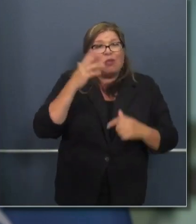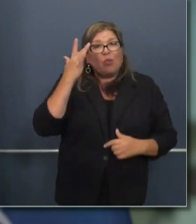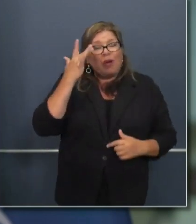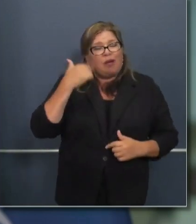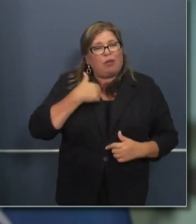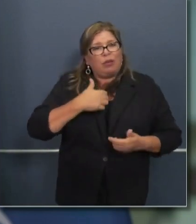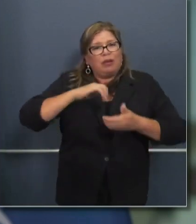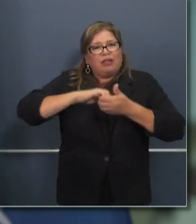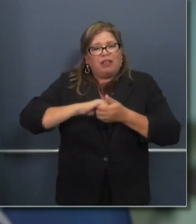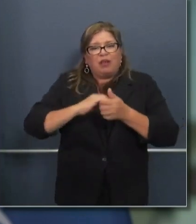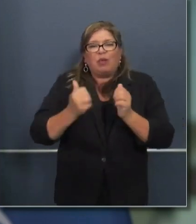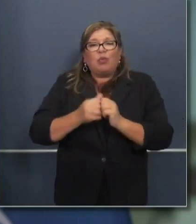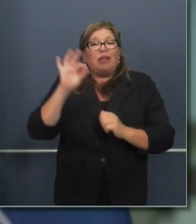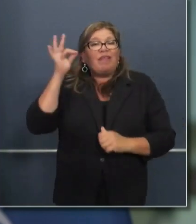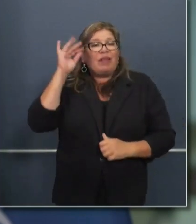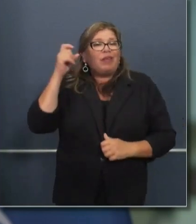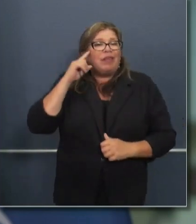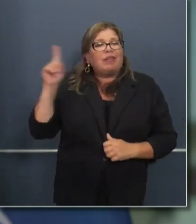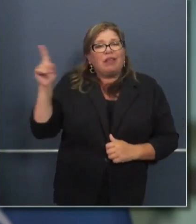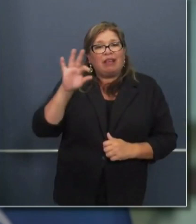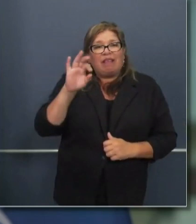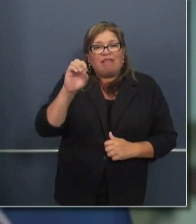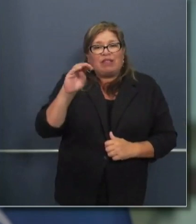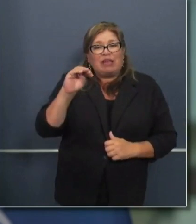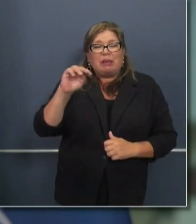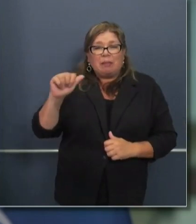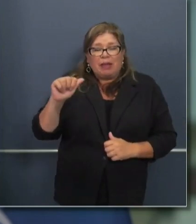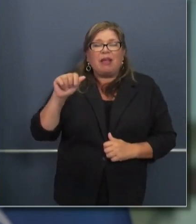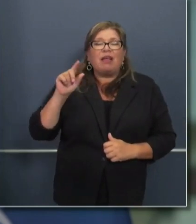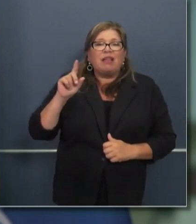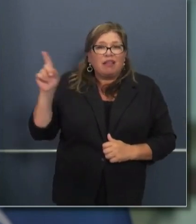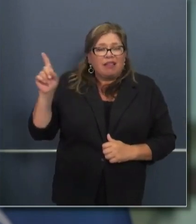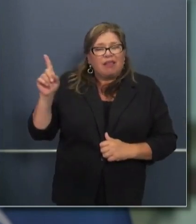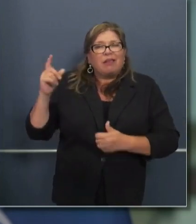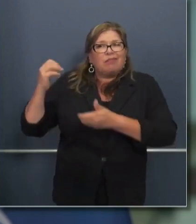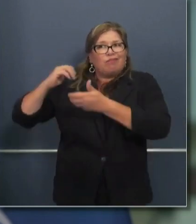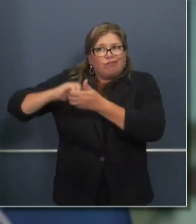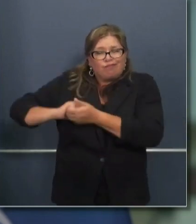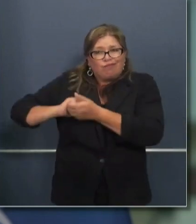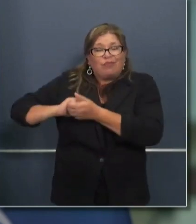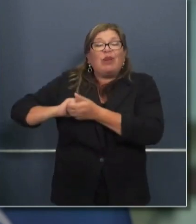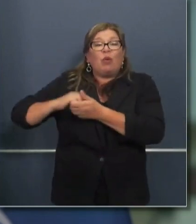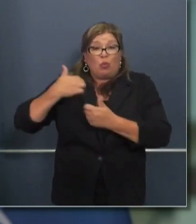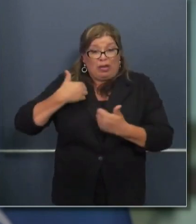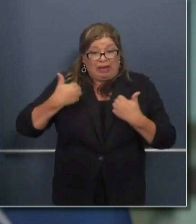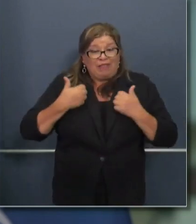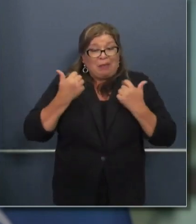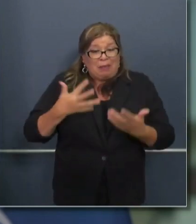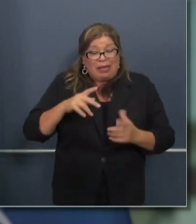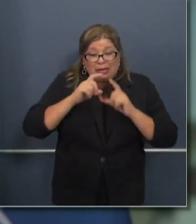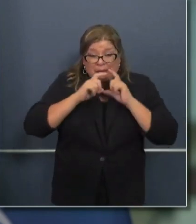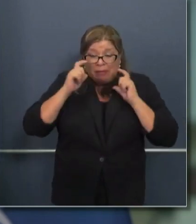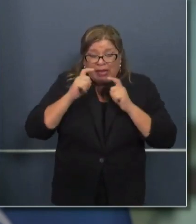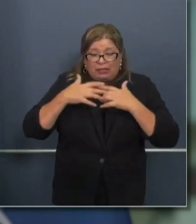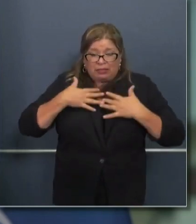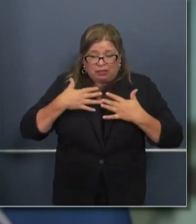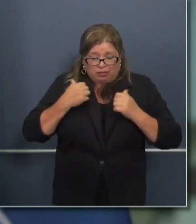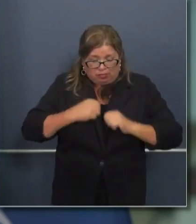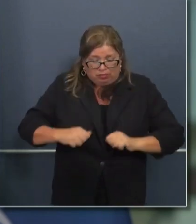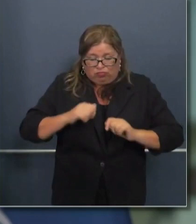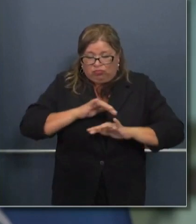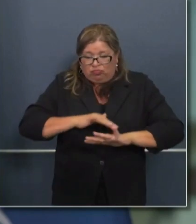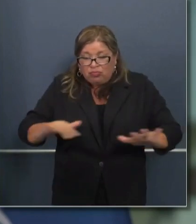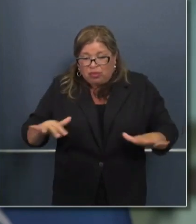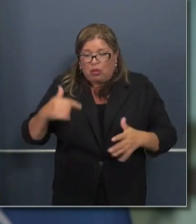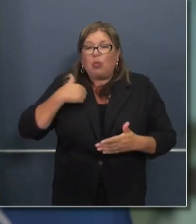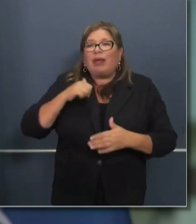FEMA, which has been exceptional. We've also been able to help some other states with their needs as well. So it's a